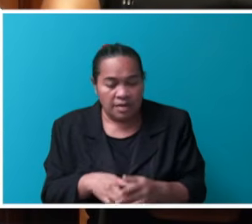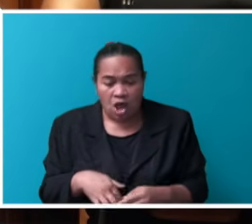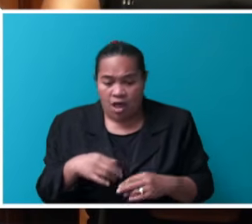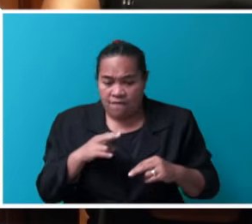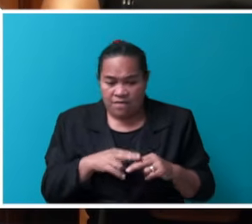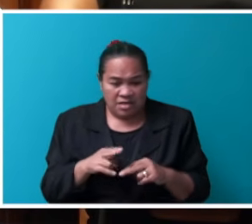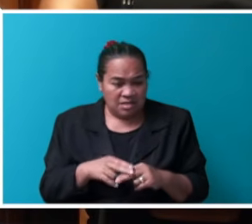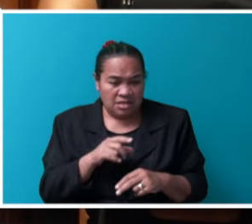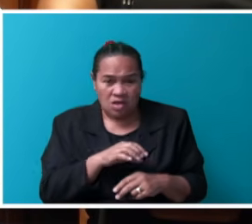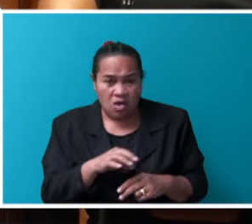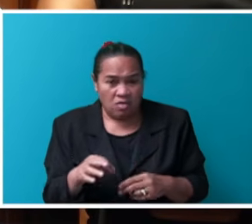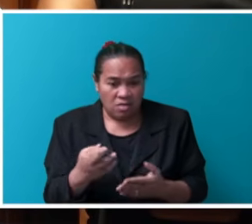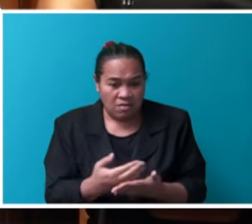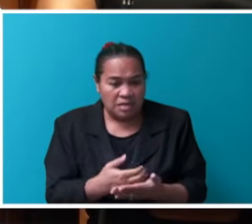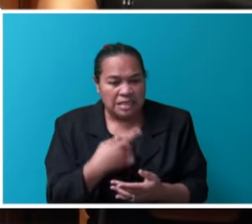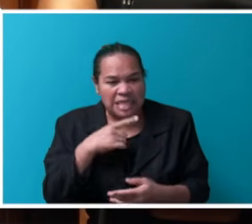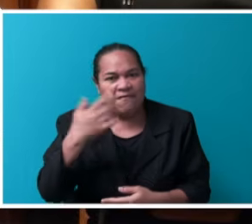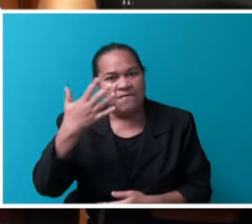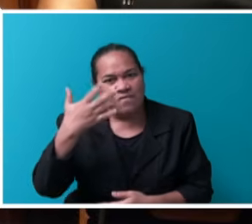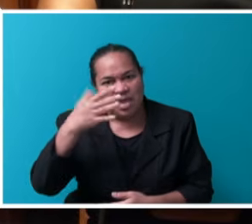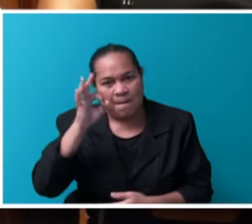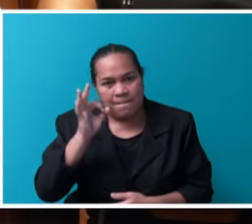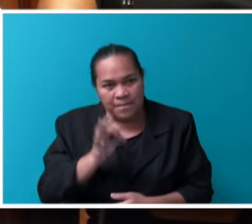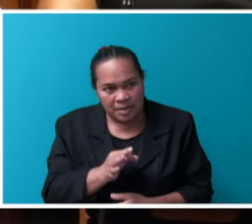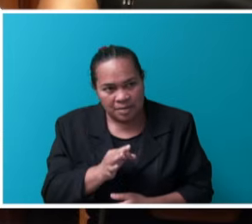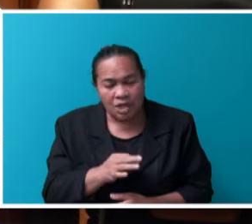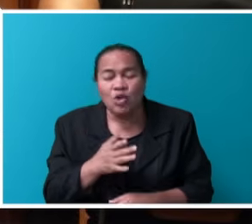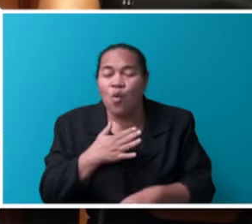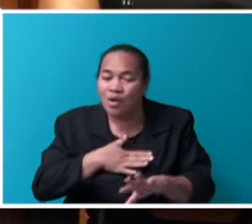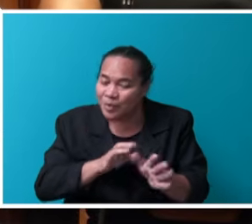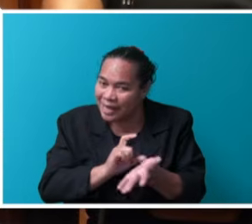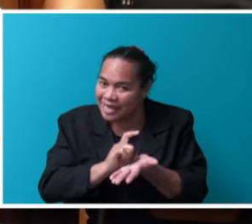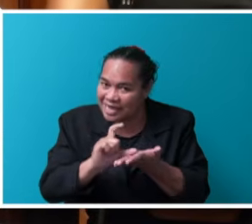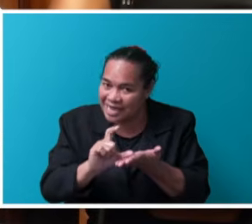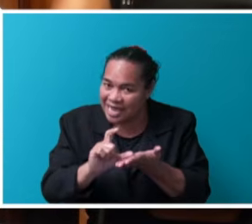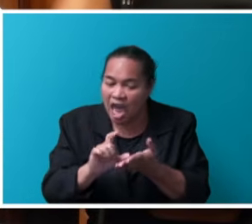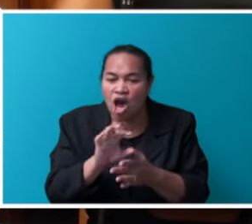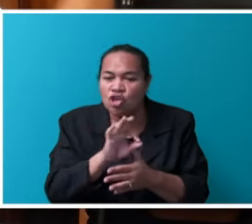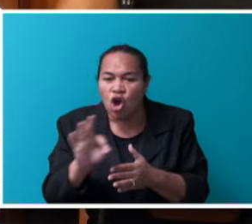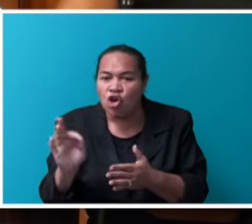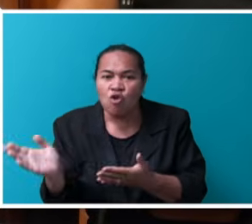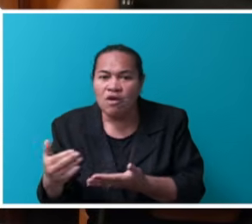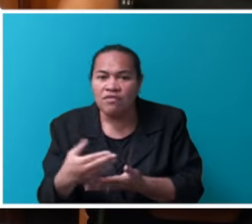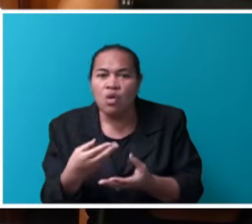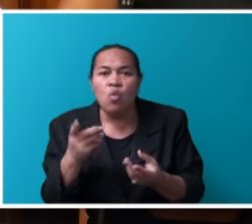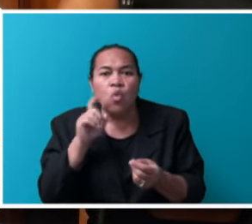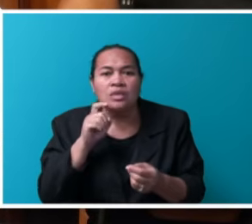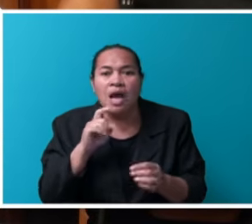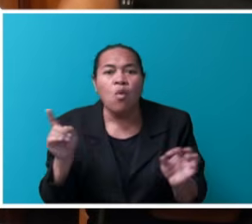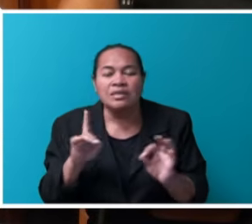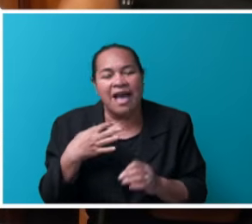water stands at almost 50%. Just so we are clear, non-revenue water is a fancy